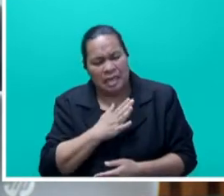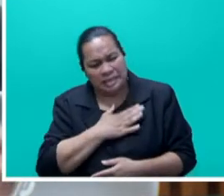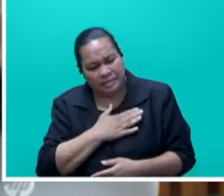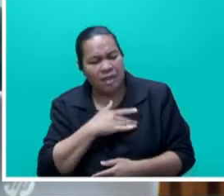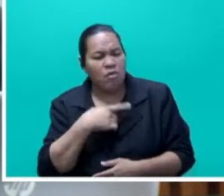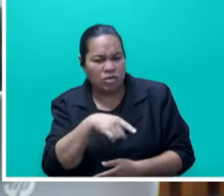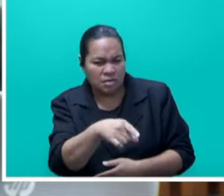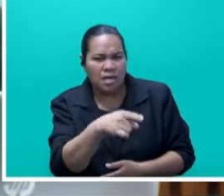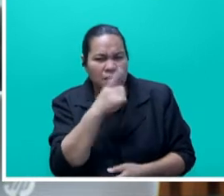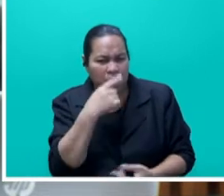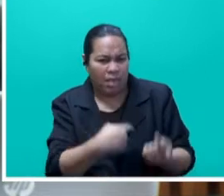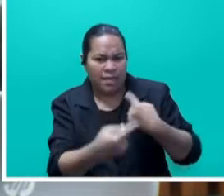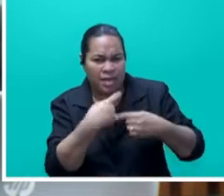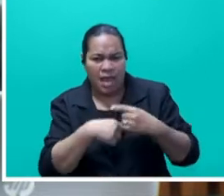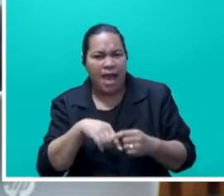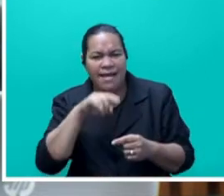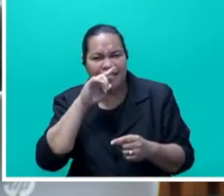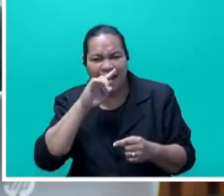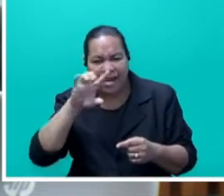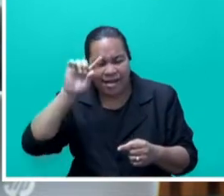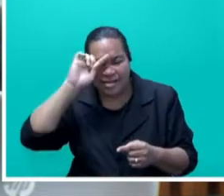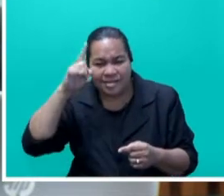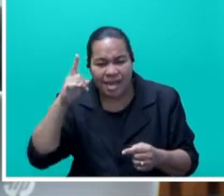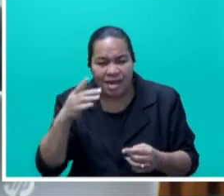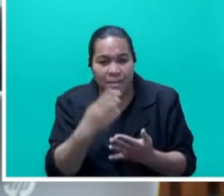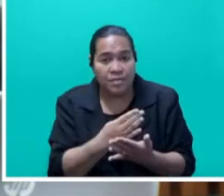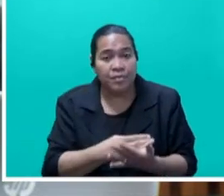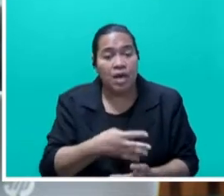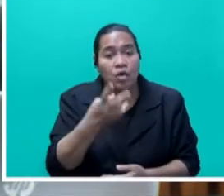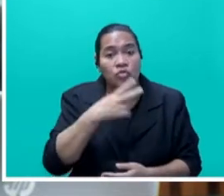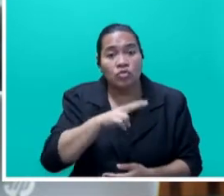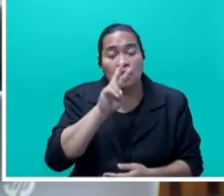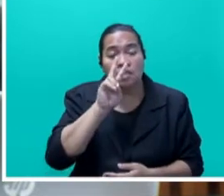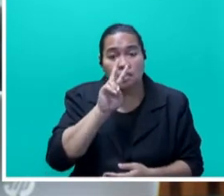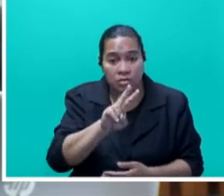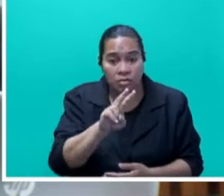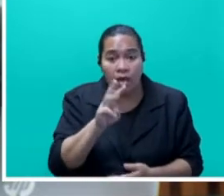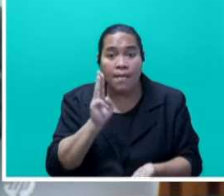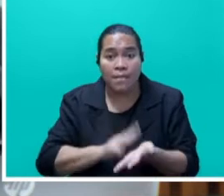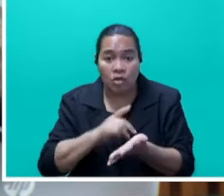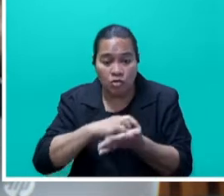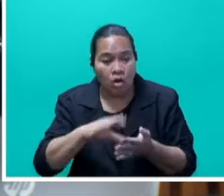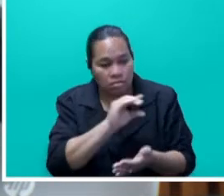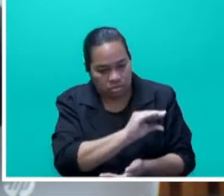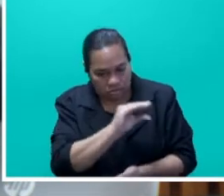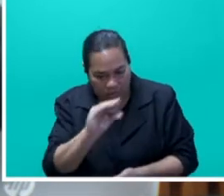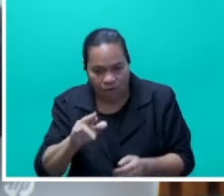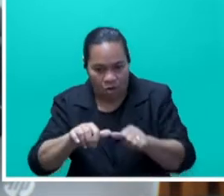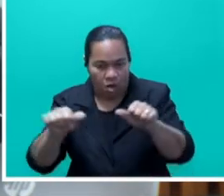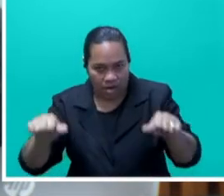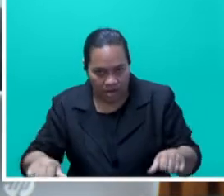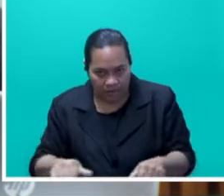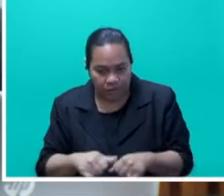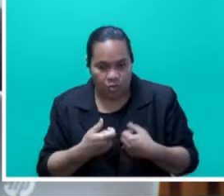budget. $29.2 million has been allocated to fast-track growth of agriculture sector and